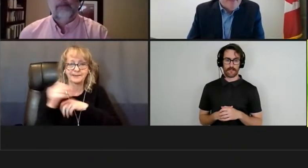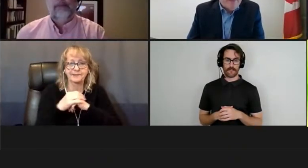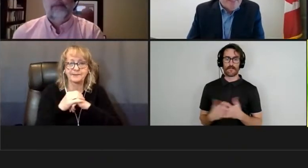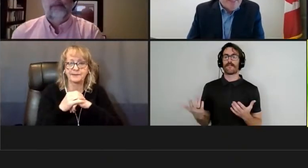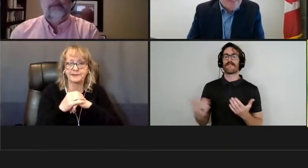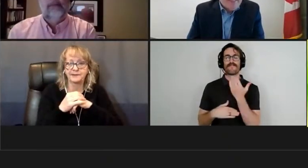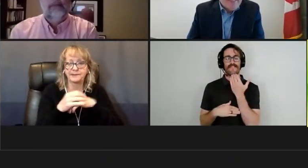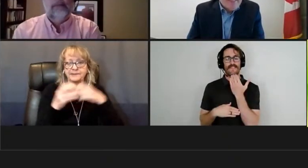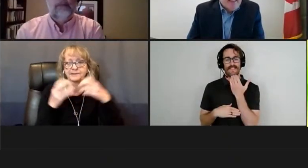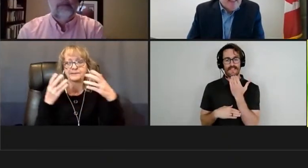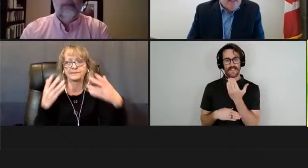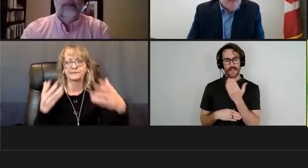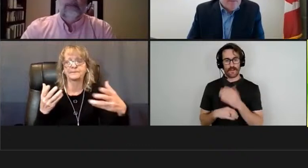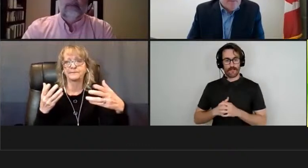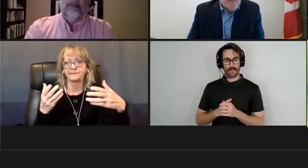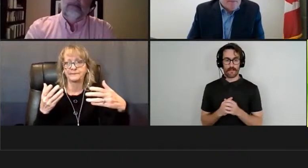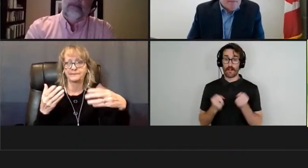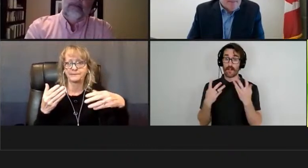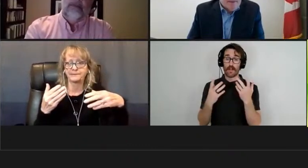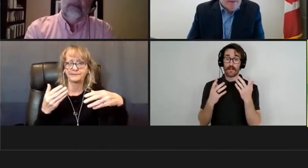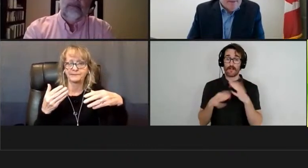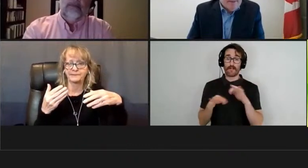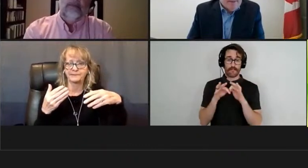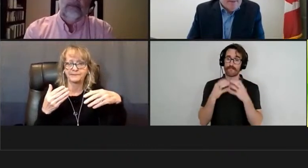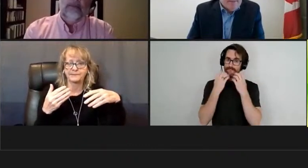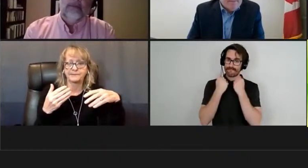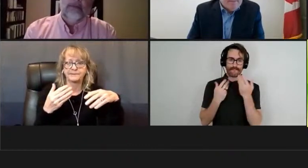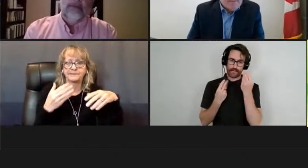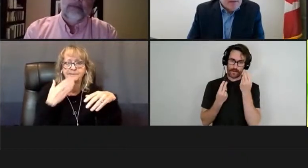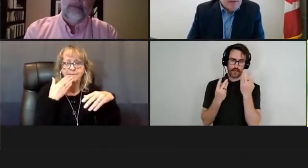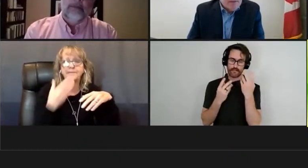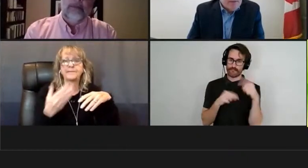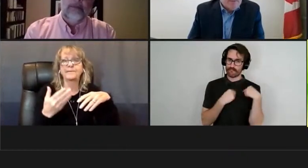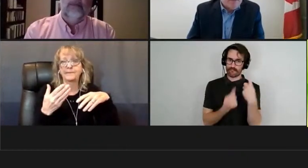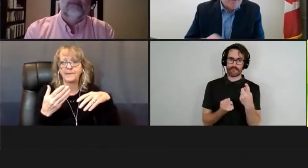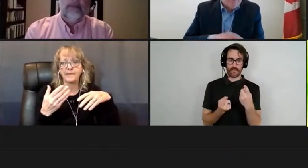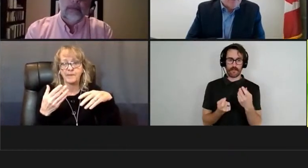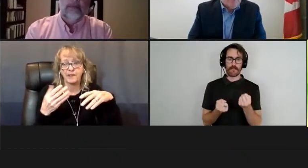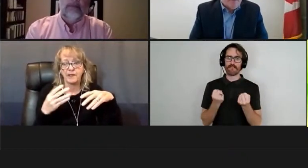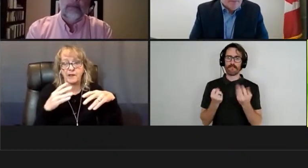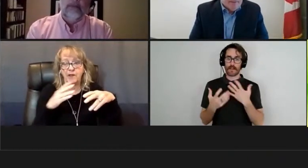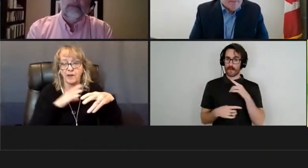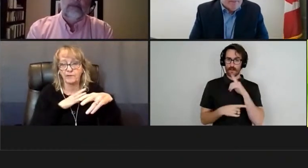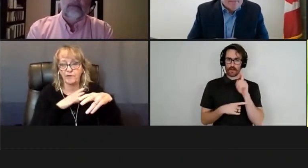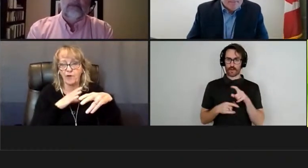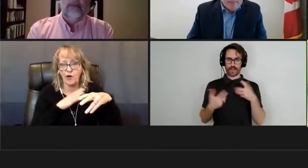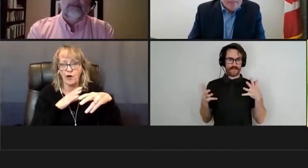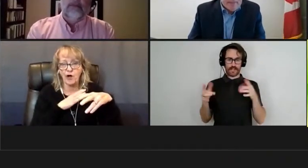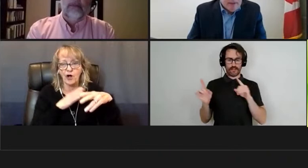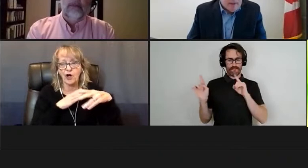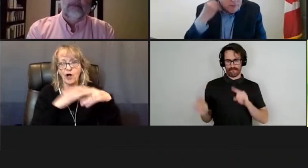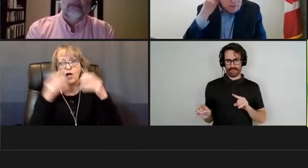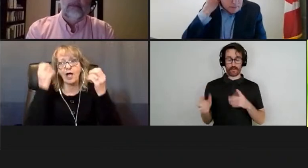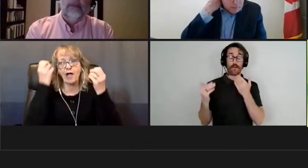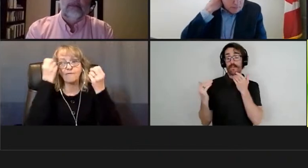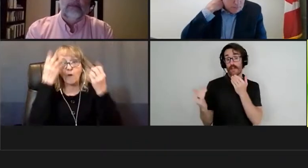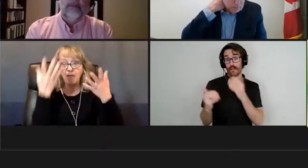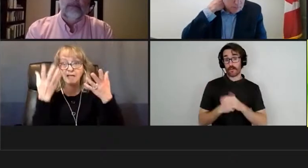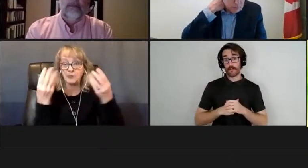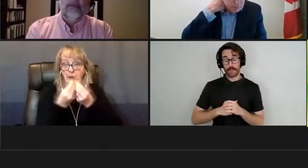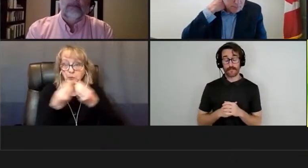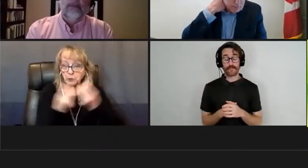Thank you. Lots of valuable information already shared. A lot of my questions have already been answered. So thank you.